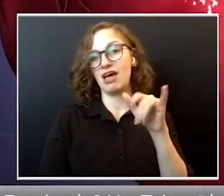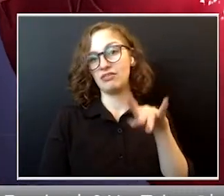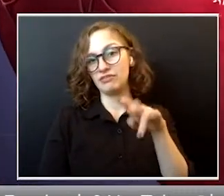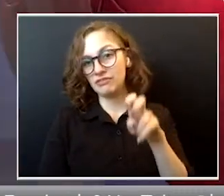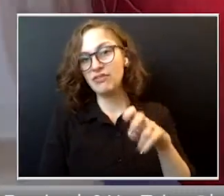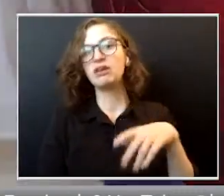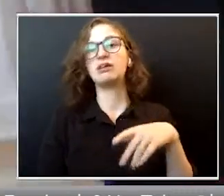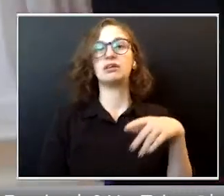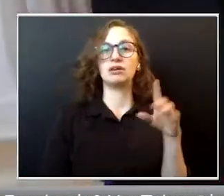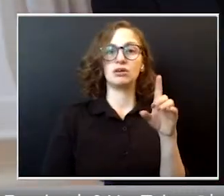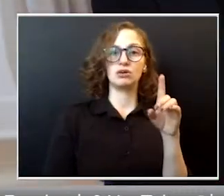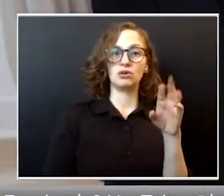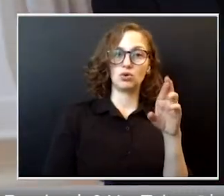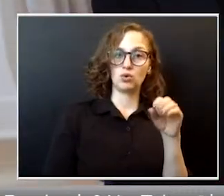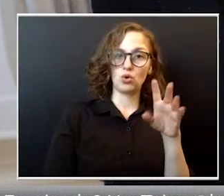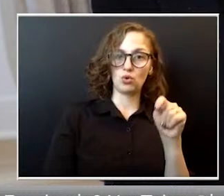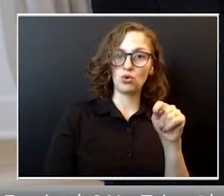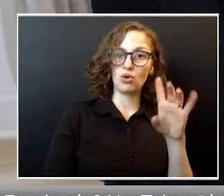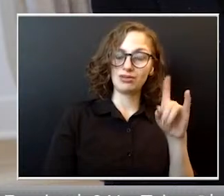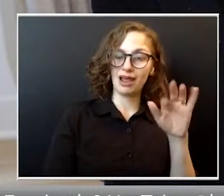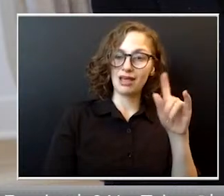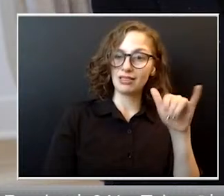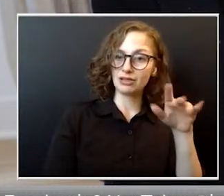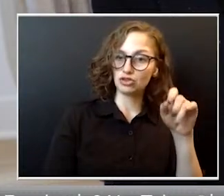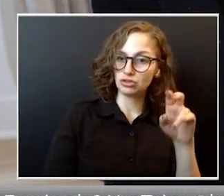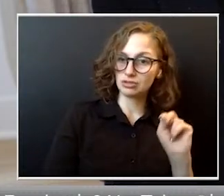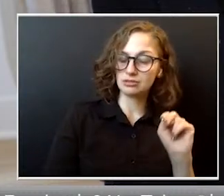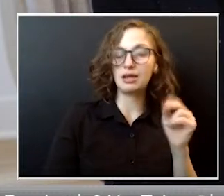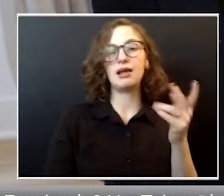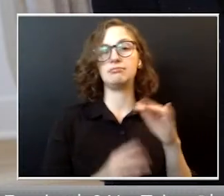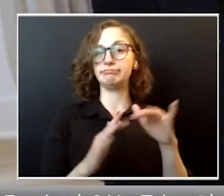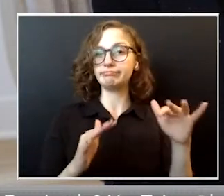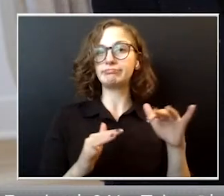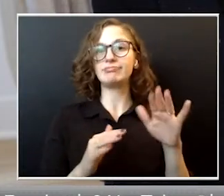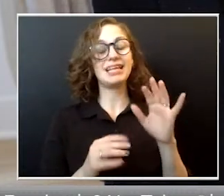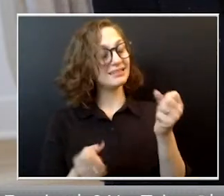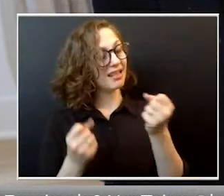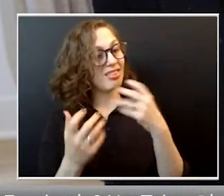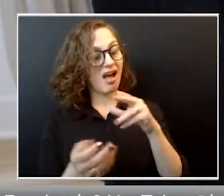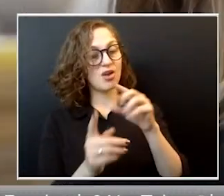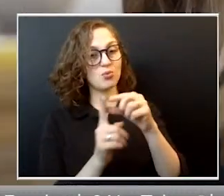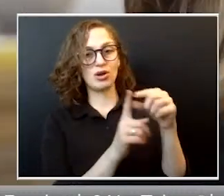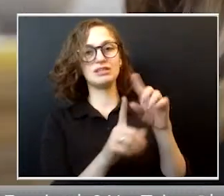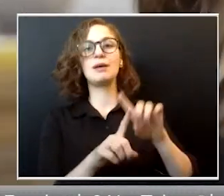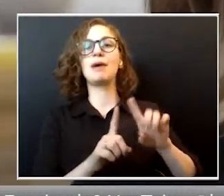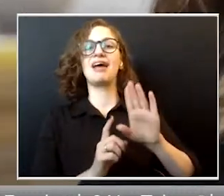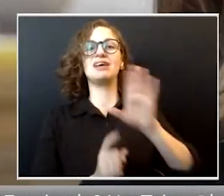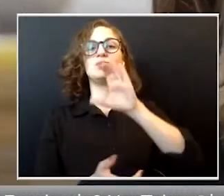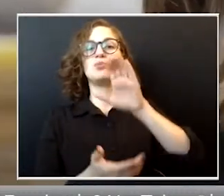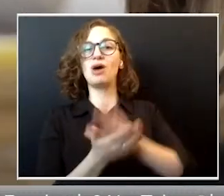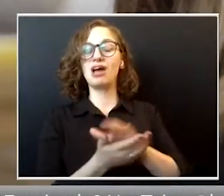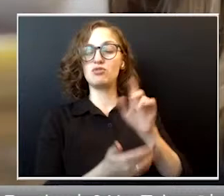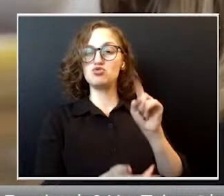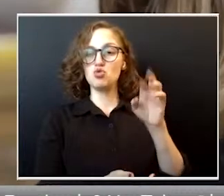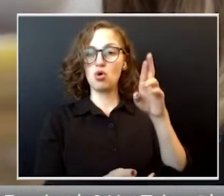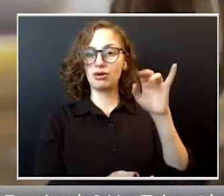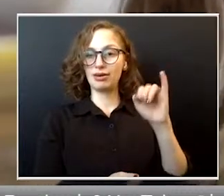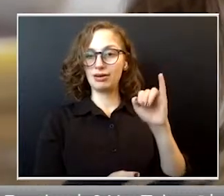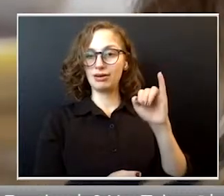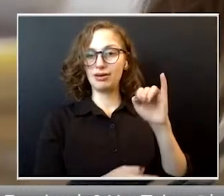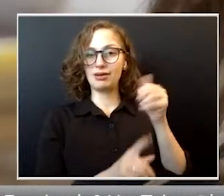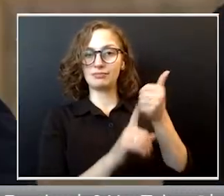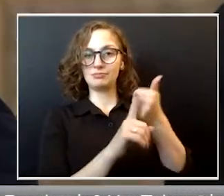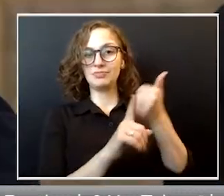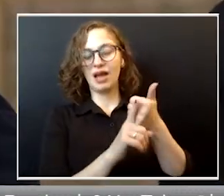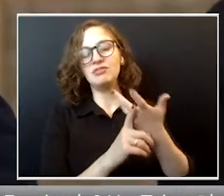lot of scary words, but his wife Tori, who happens to be a physician's assistant, has gotten used to translating. A normal aortic valve has 3 leaflets, his only